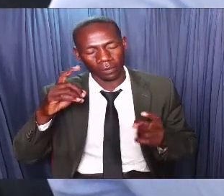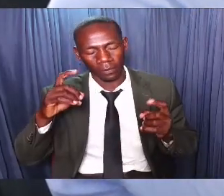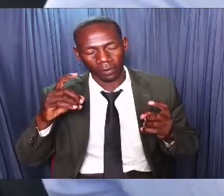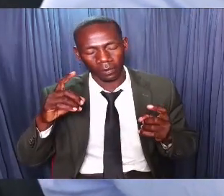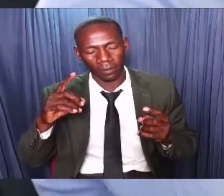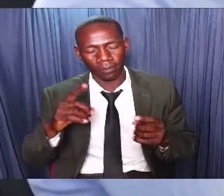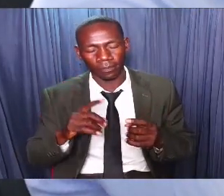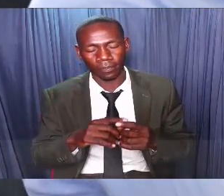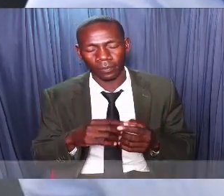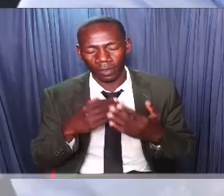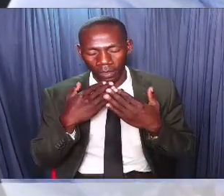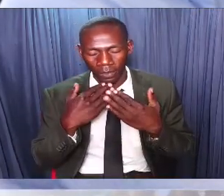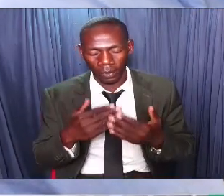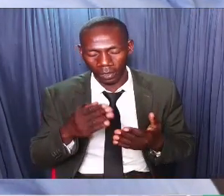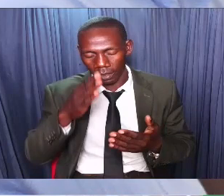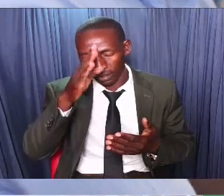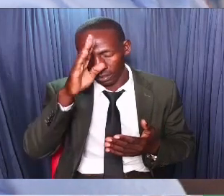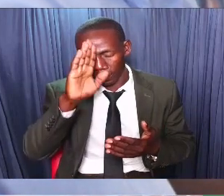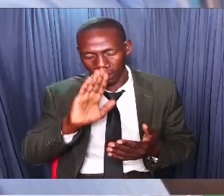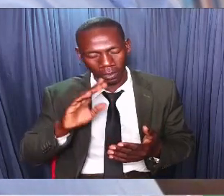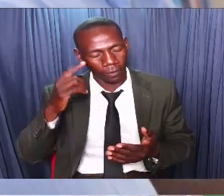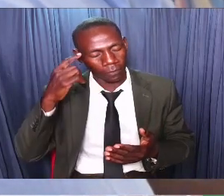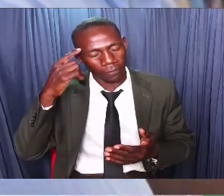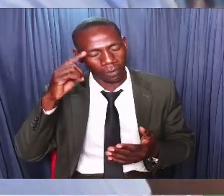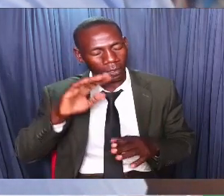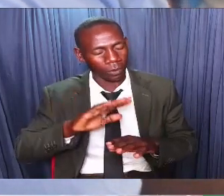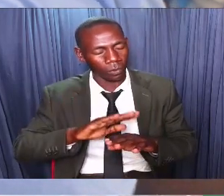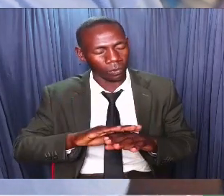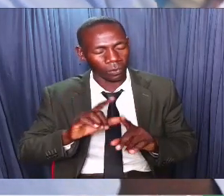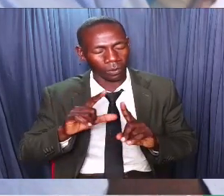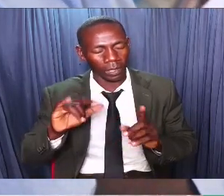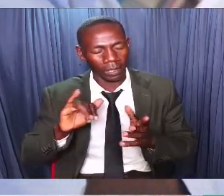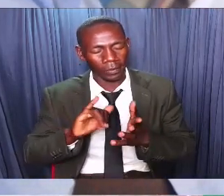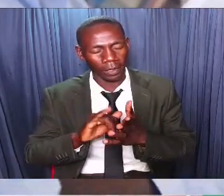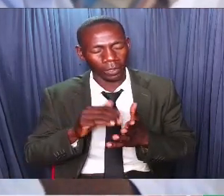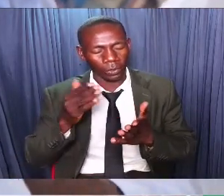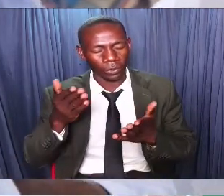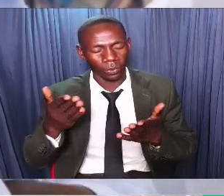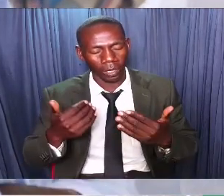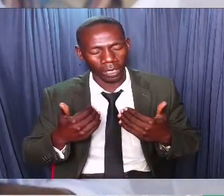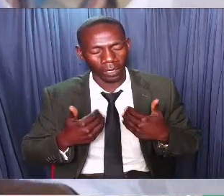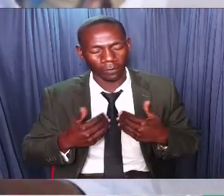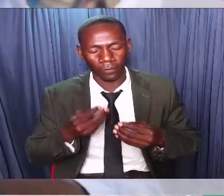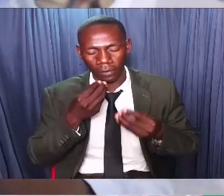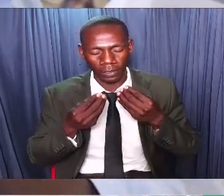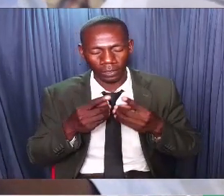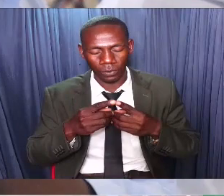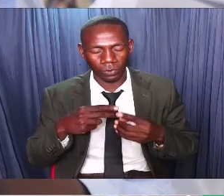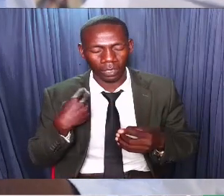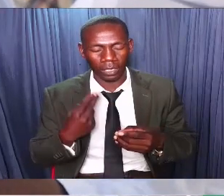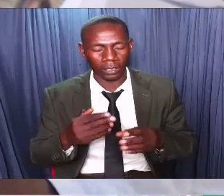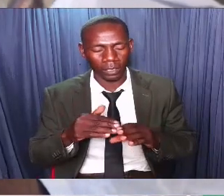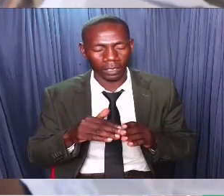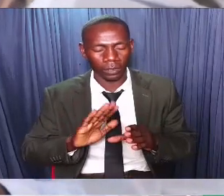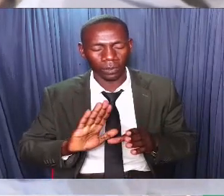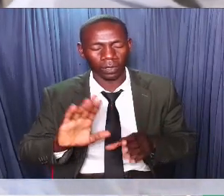evil. Asante Baba kwa kushukuru. Jalia pokea watu wako Bwana wanavyokuja. Walio hapa, walio